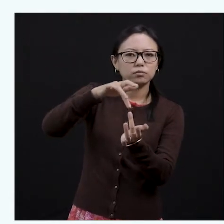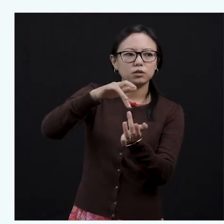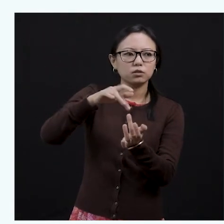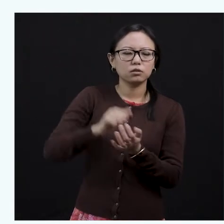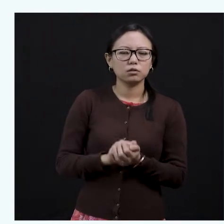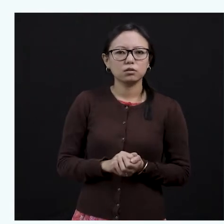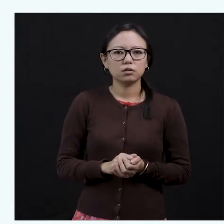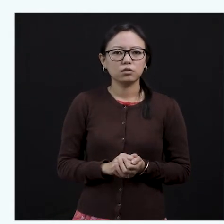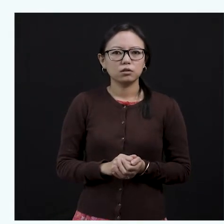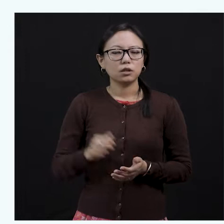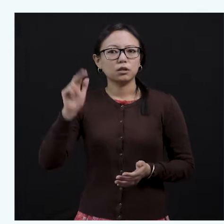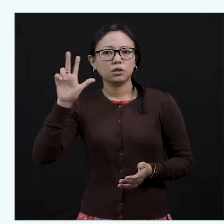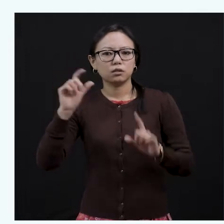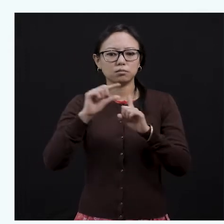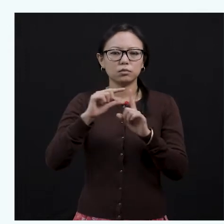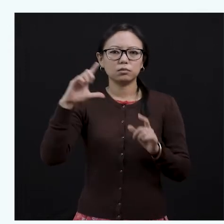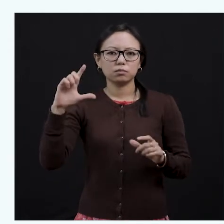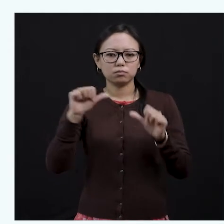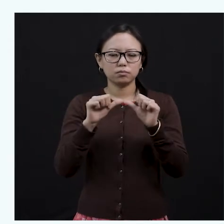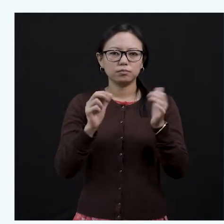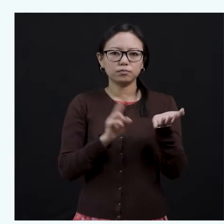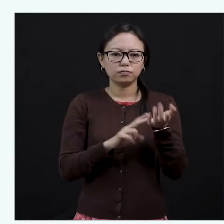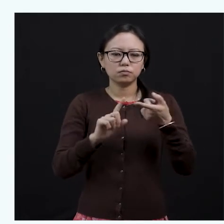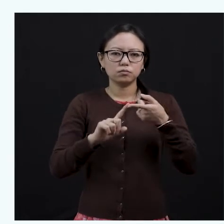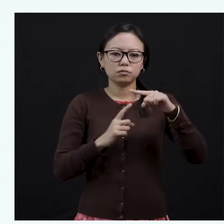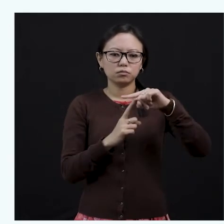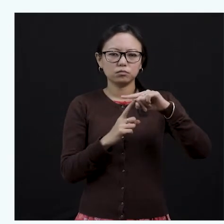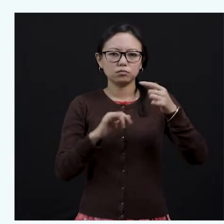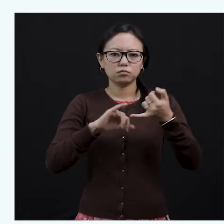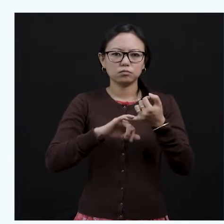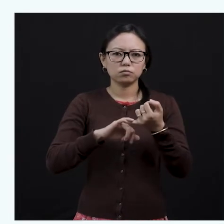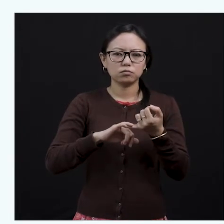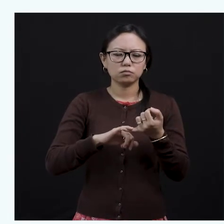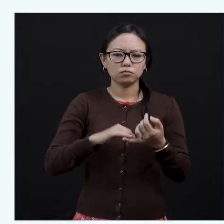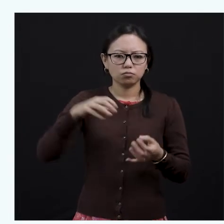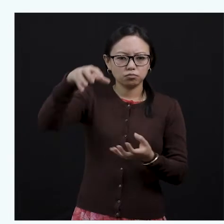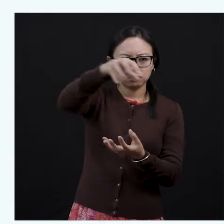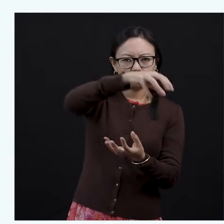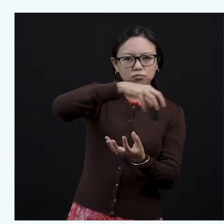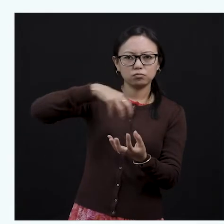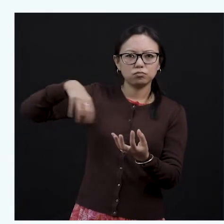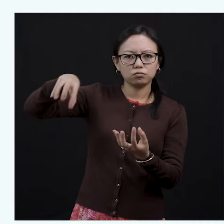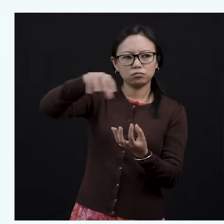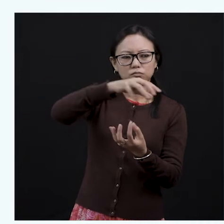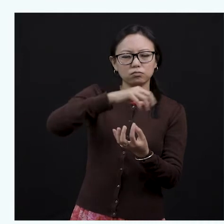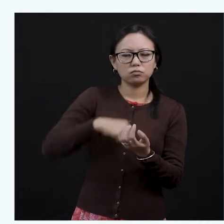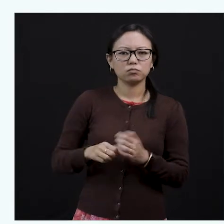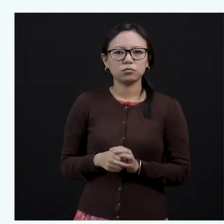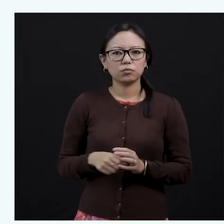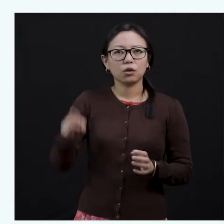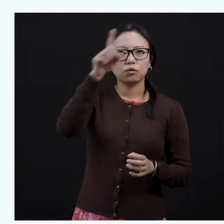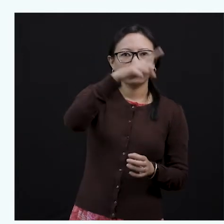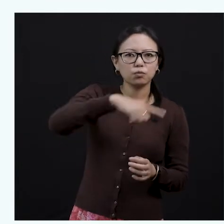planets, all the 8 planets that revolve around the sun. That means they make a circular